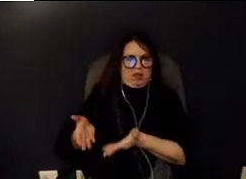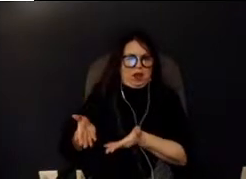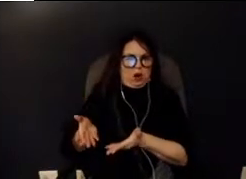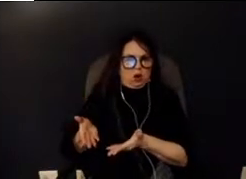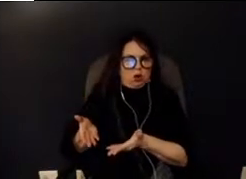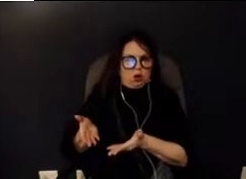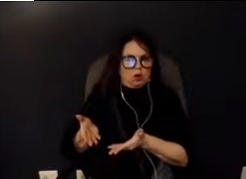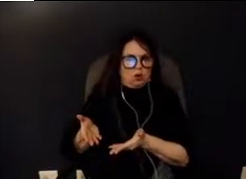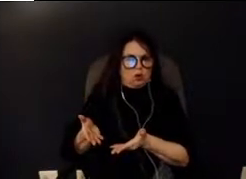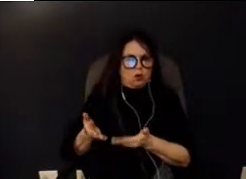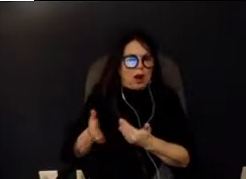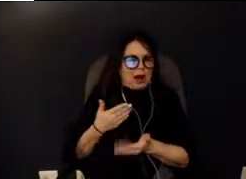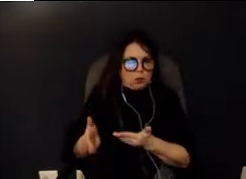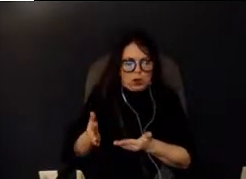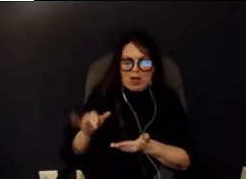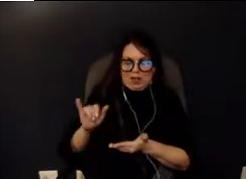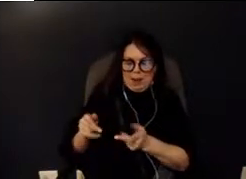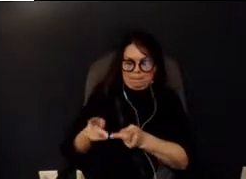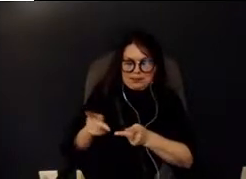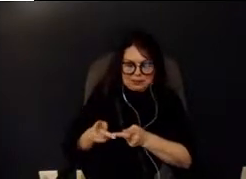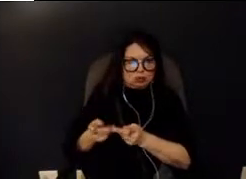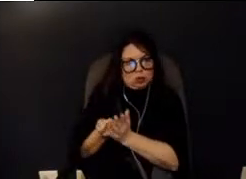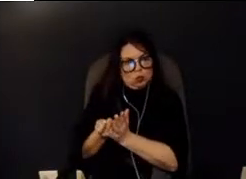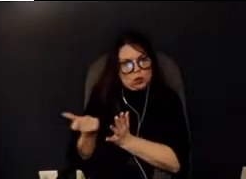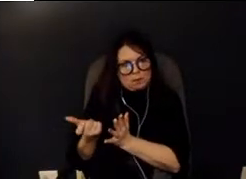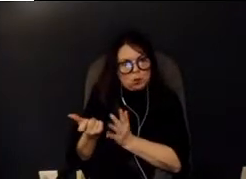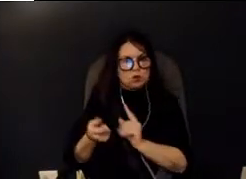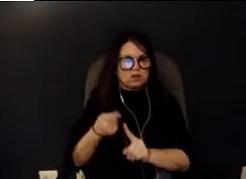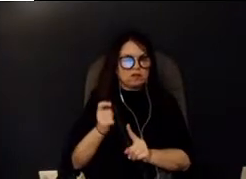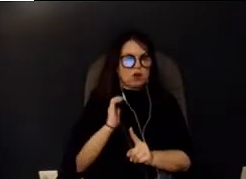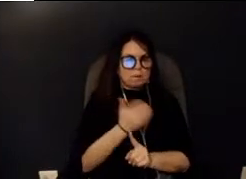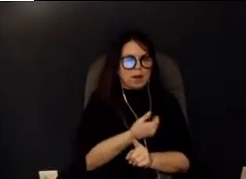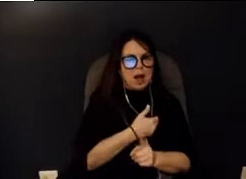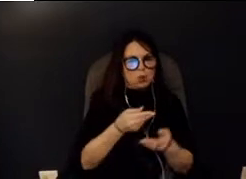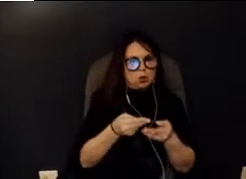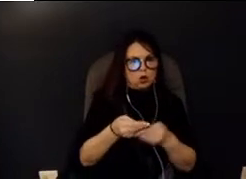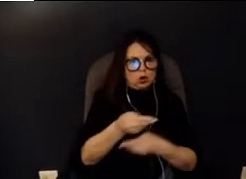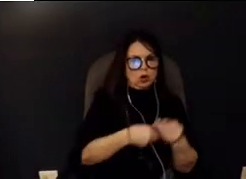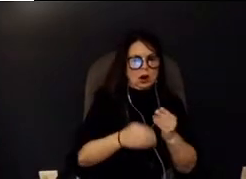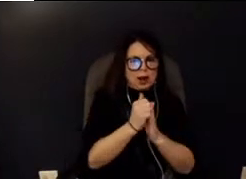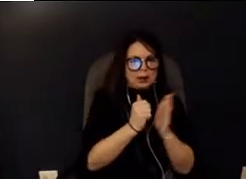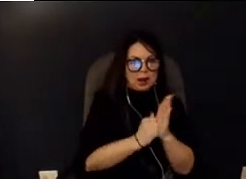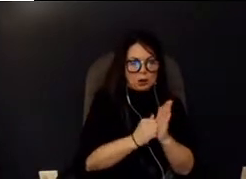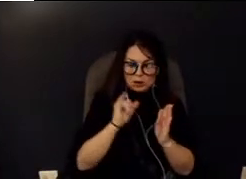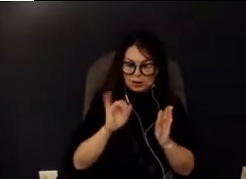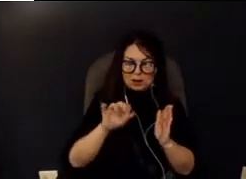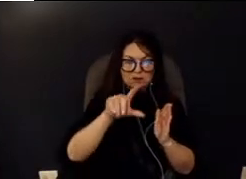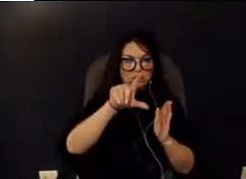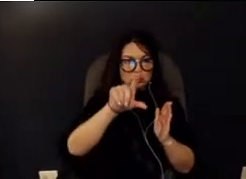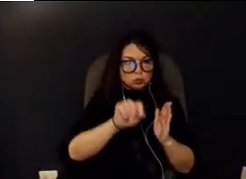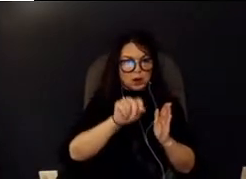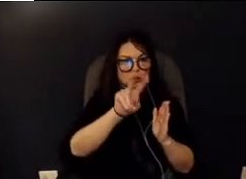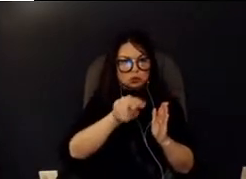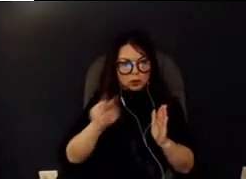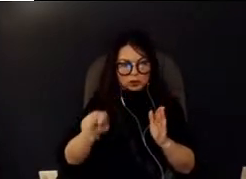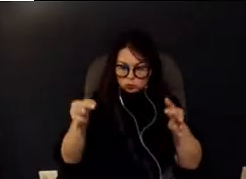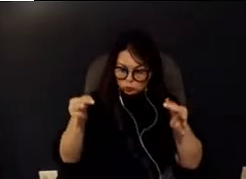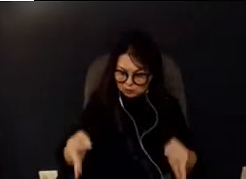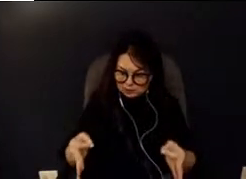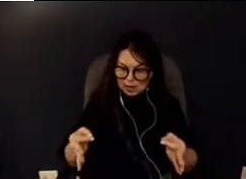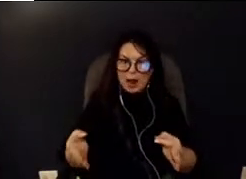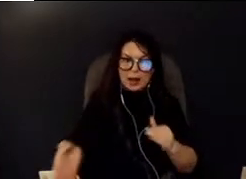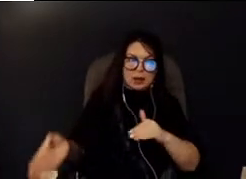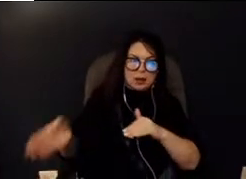removing those positions from the accounting. And if we decide that we want more police in 2022, we can have that discussion in the 2022